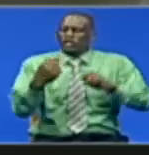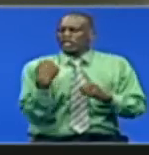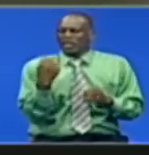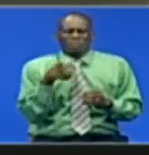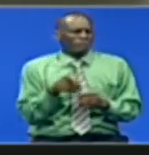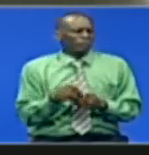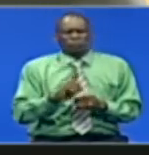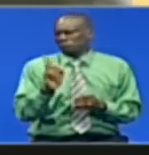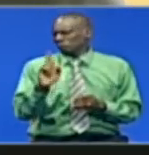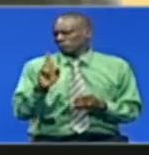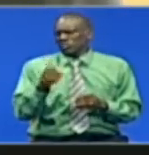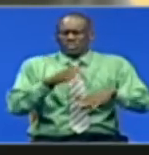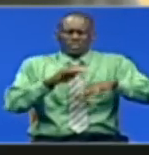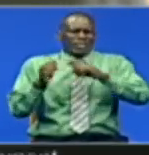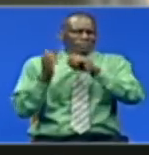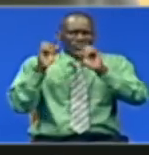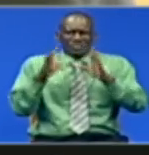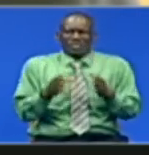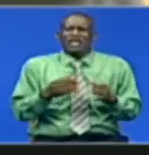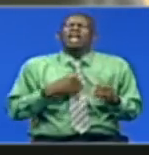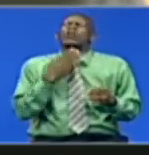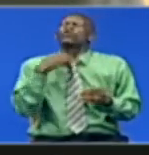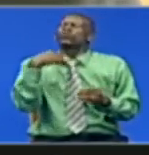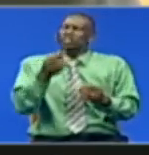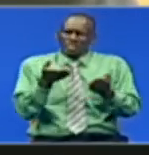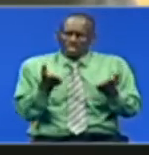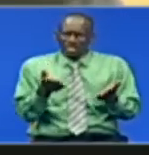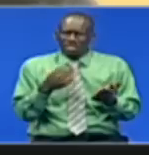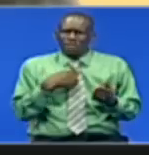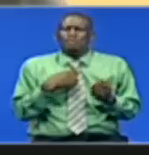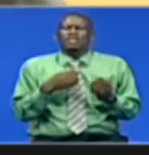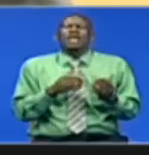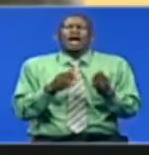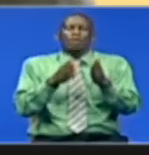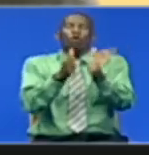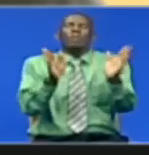up. And I want to say here, I'm a very objective person.